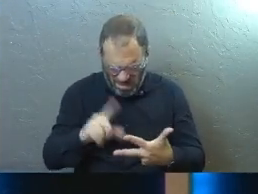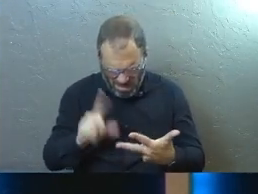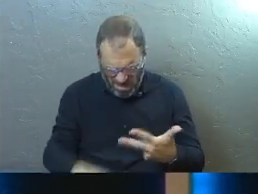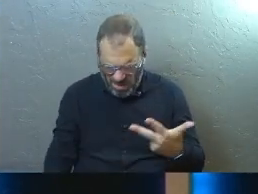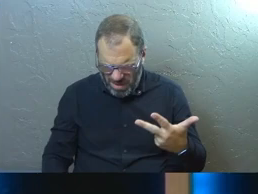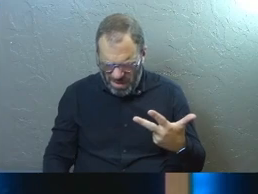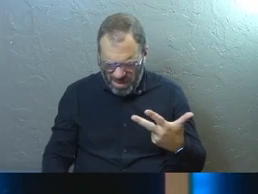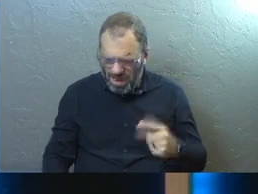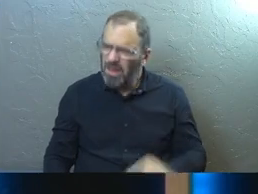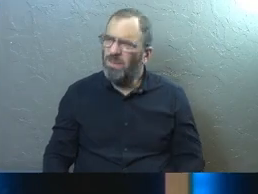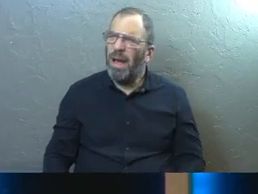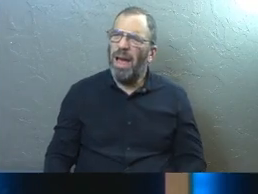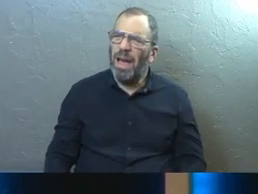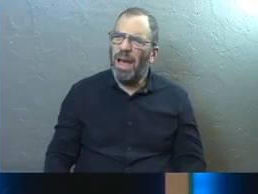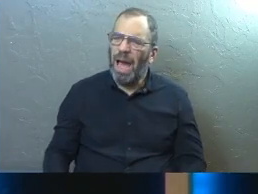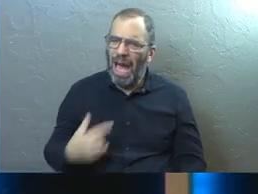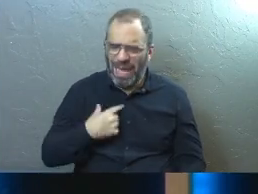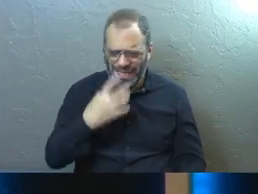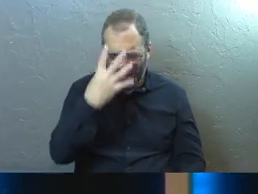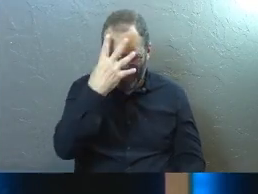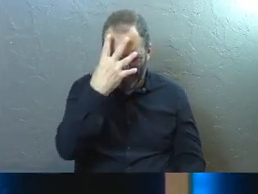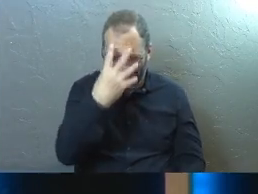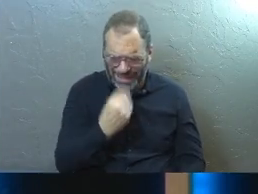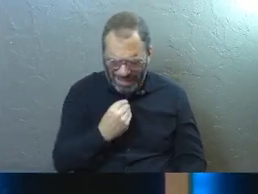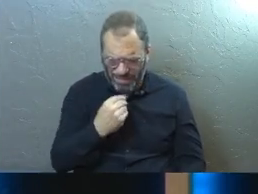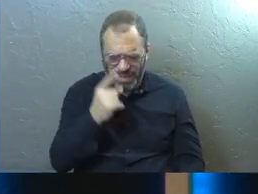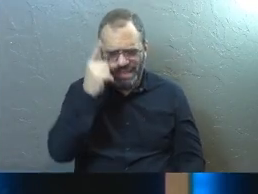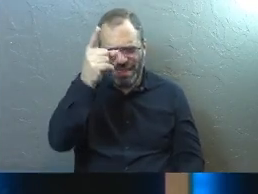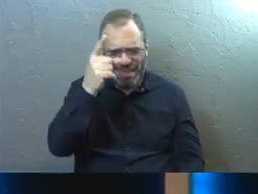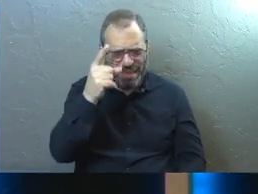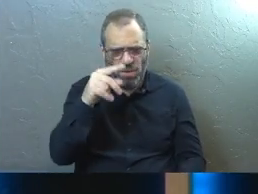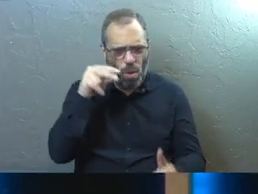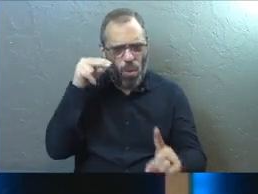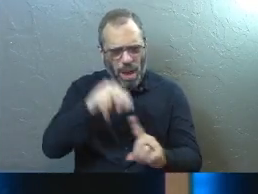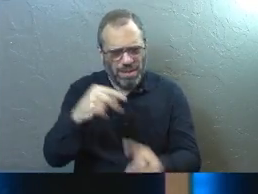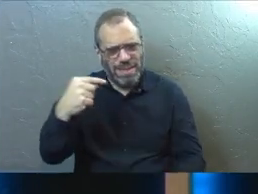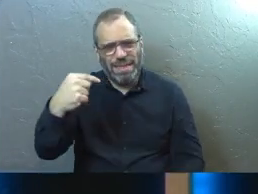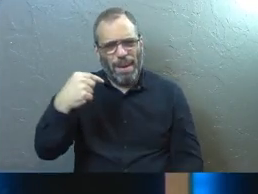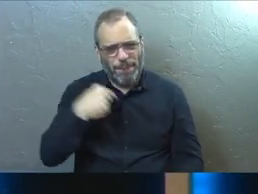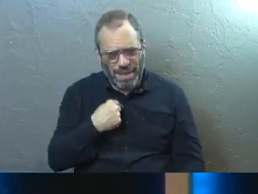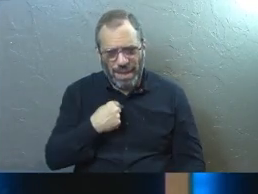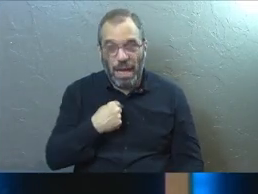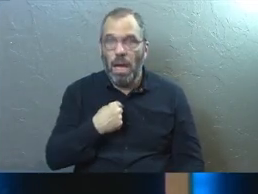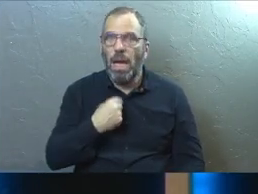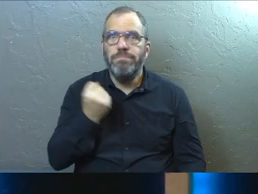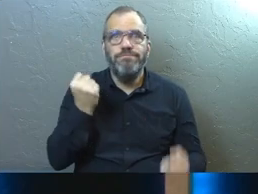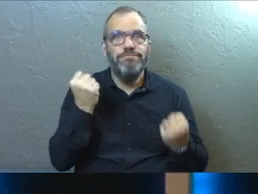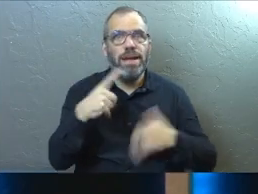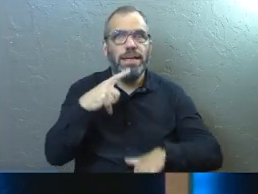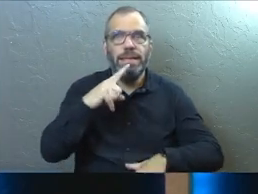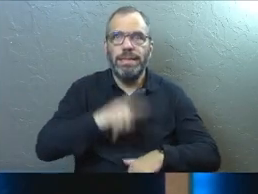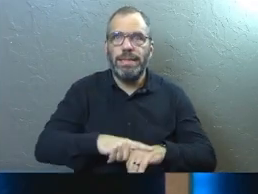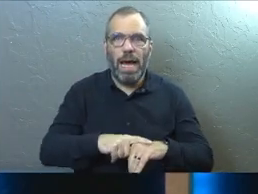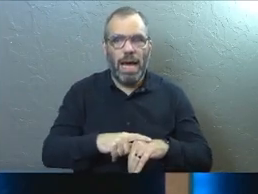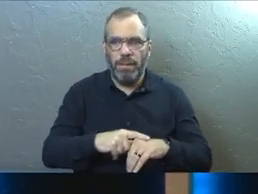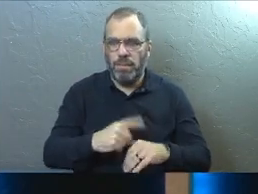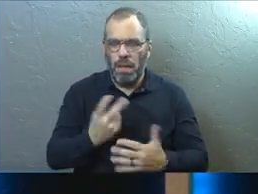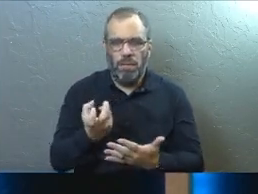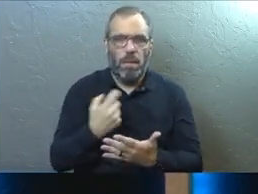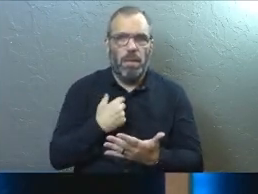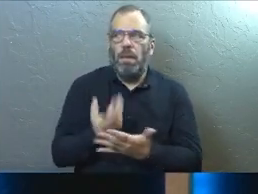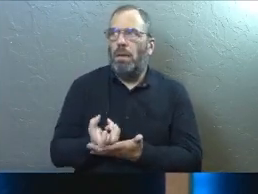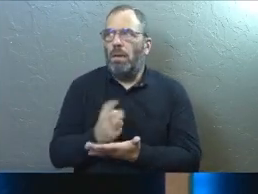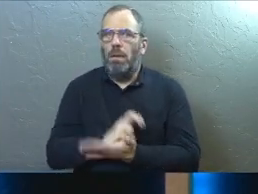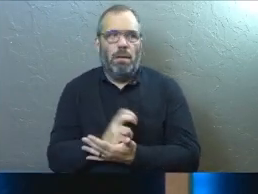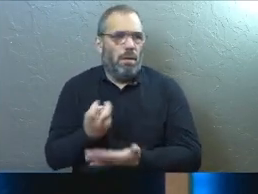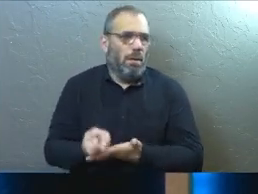head of like, you can sleep because he's watching over you. And I've been there so many times where I'm losing sleep because I'm